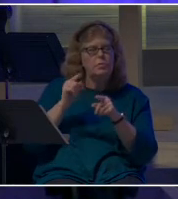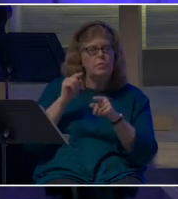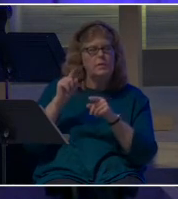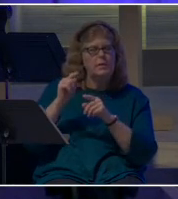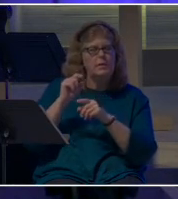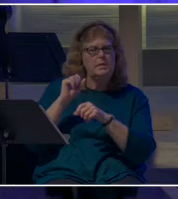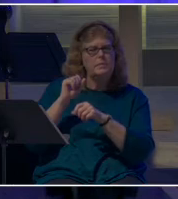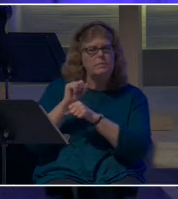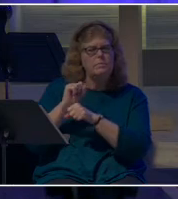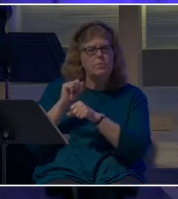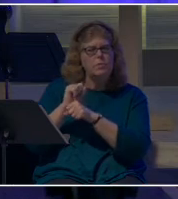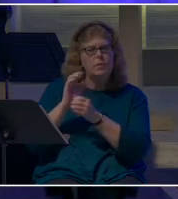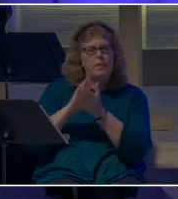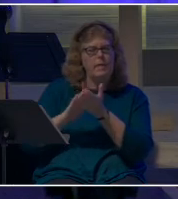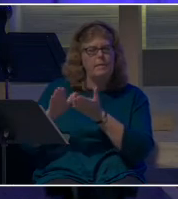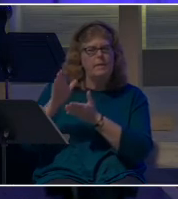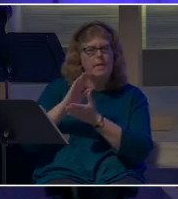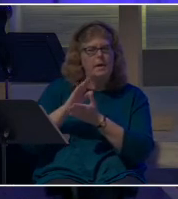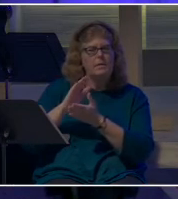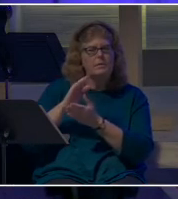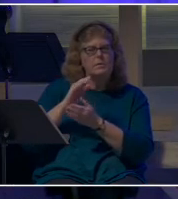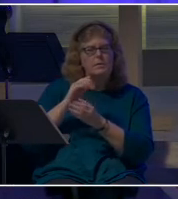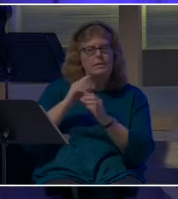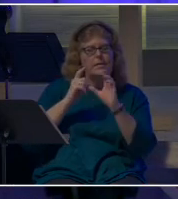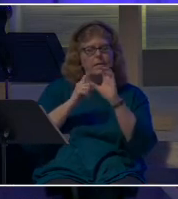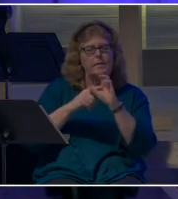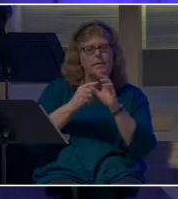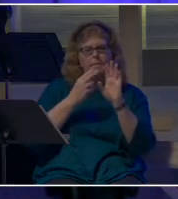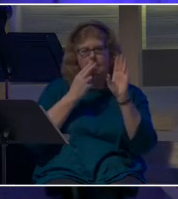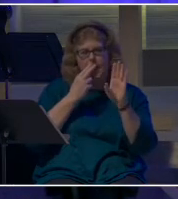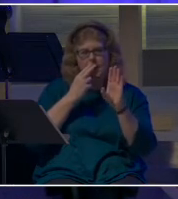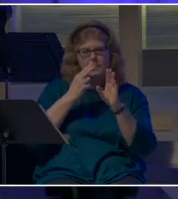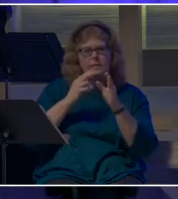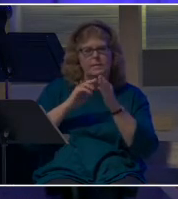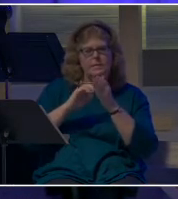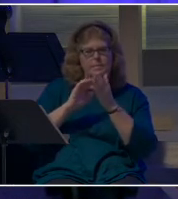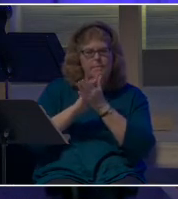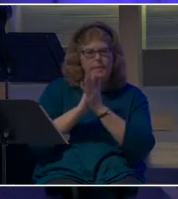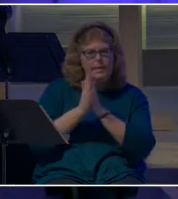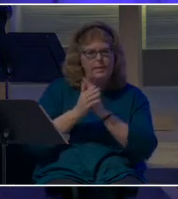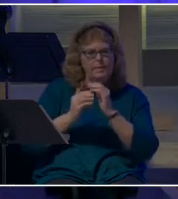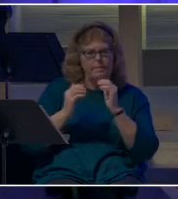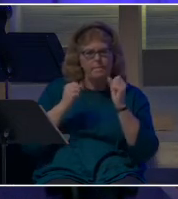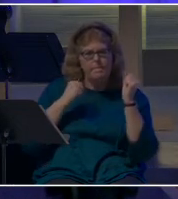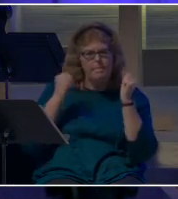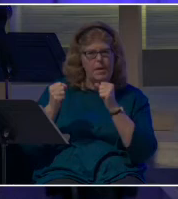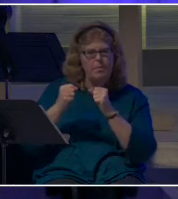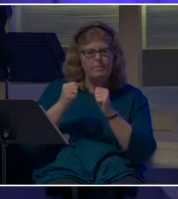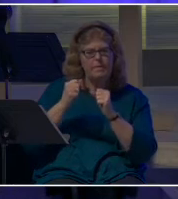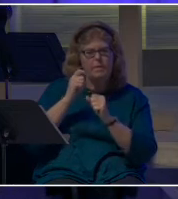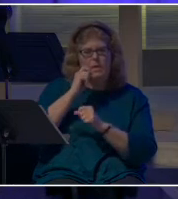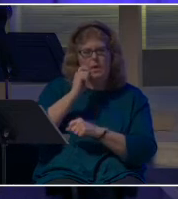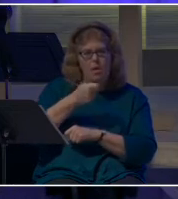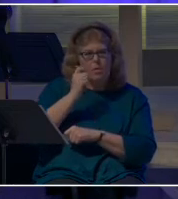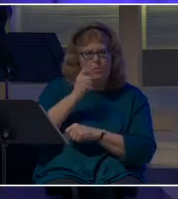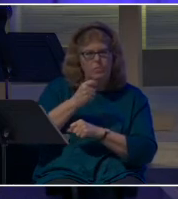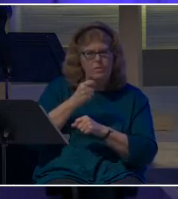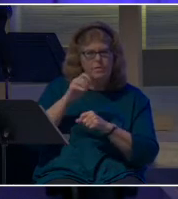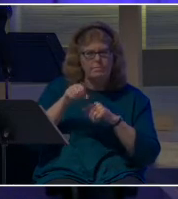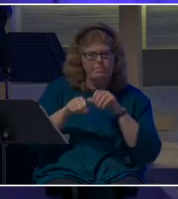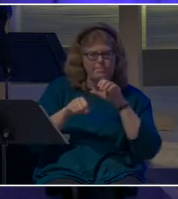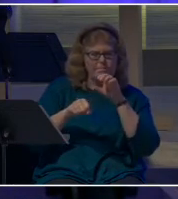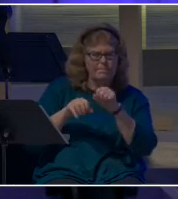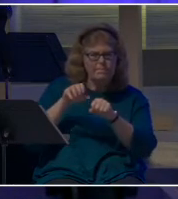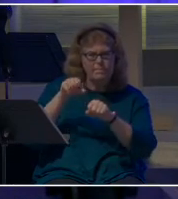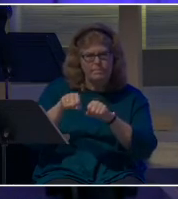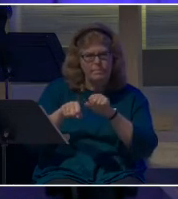this college, Nazism was on the rise in Hungary. They were making inroads there.